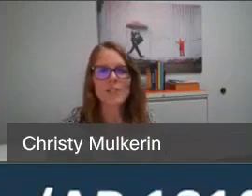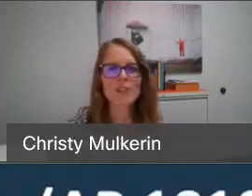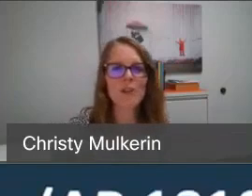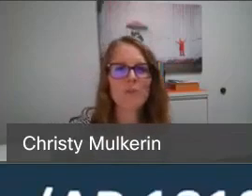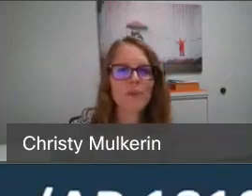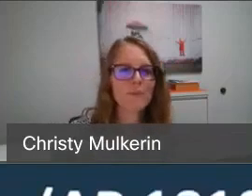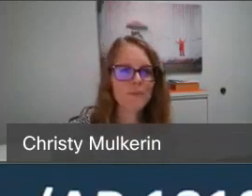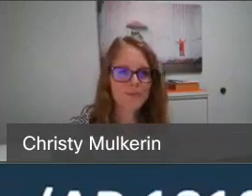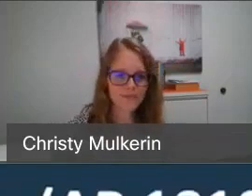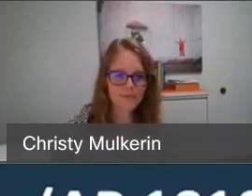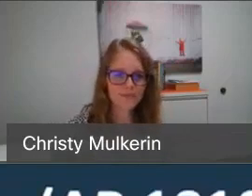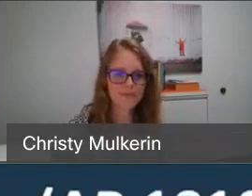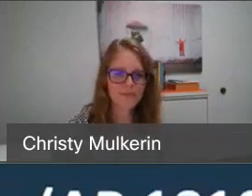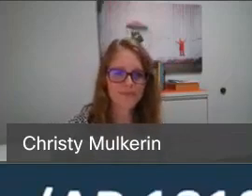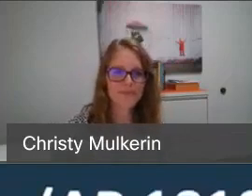Oh, Teresa, you're on mute.